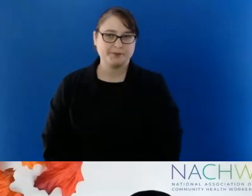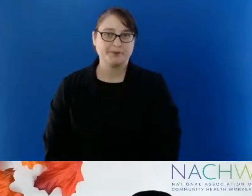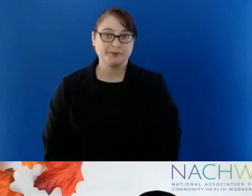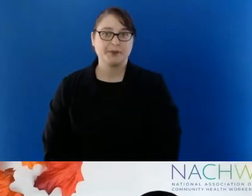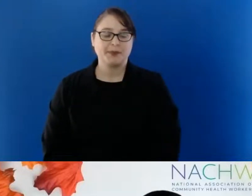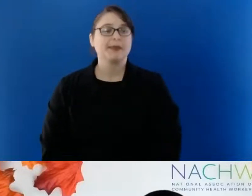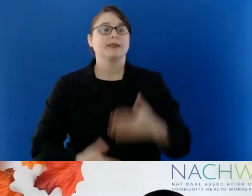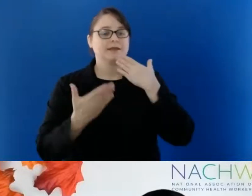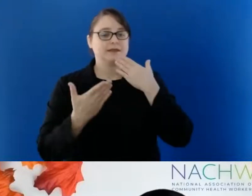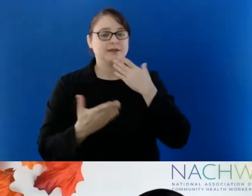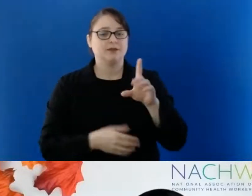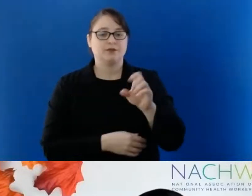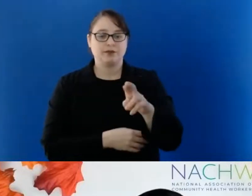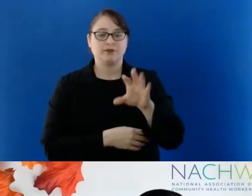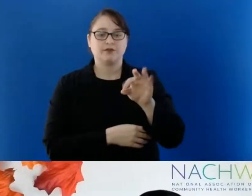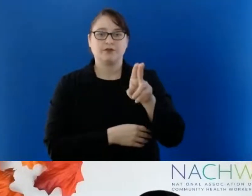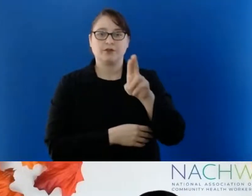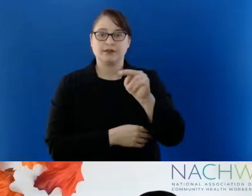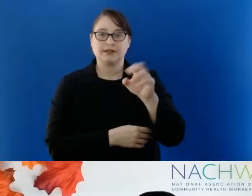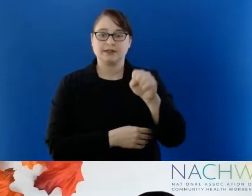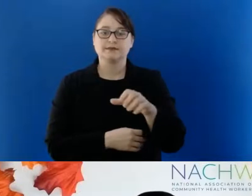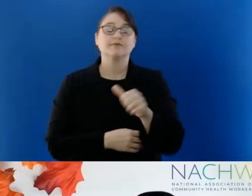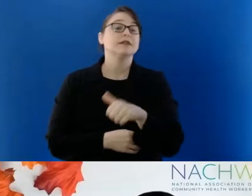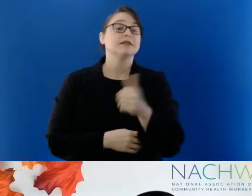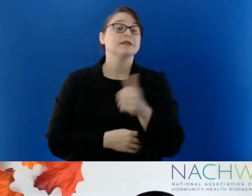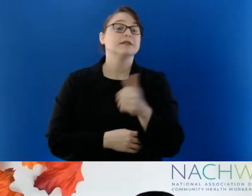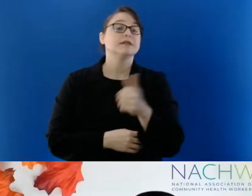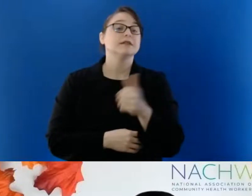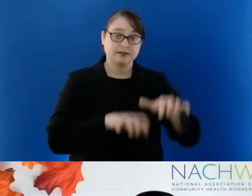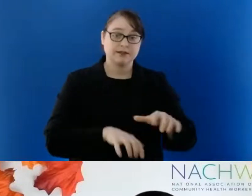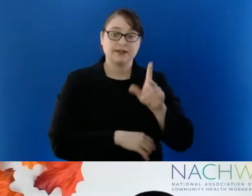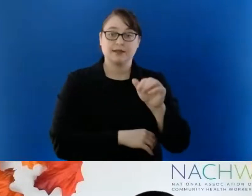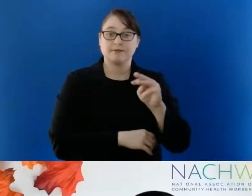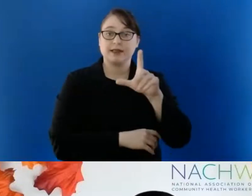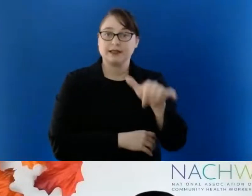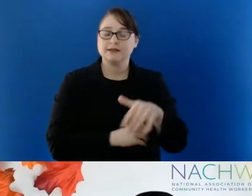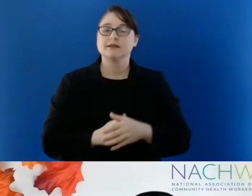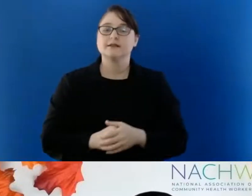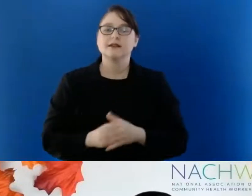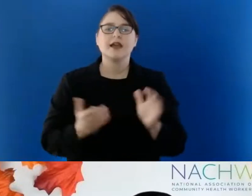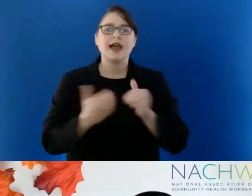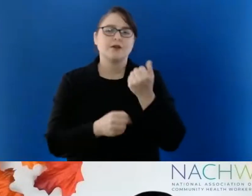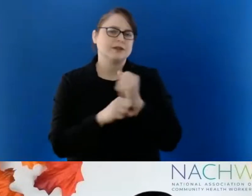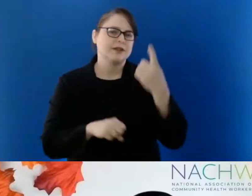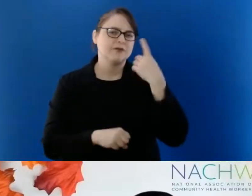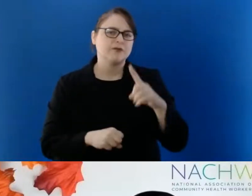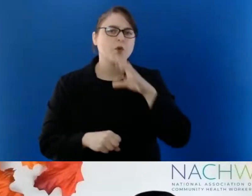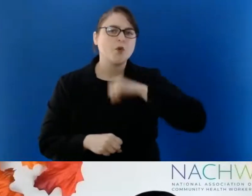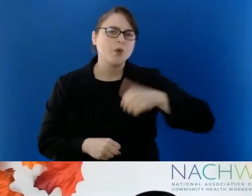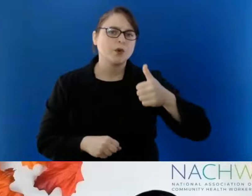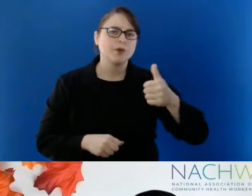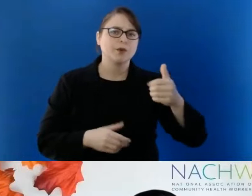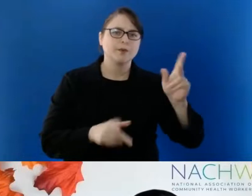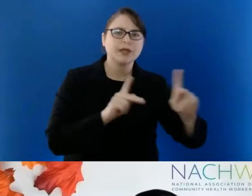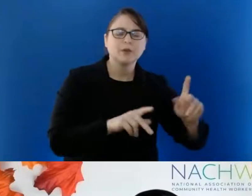Thank you, Dr. Furness. We have another one from Kinley in the chat. How safe for elderly people and newborn babies is it to get